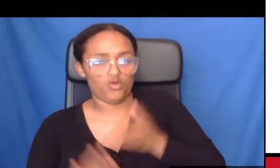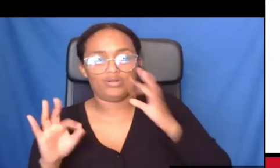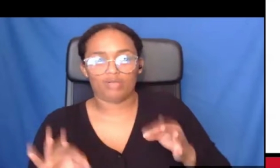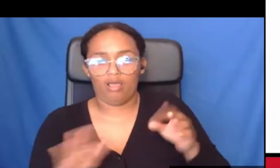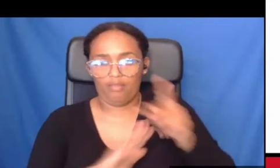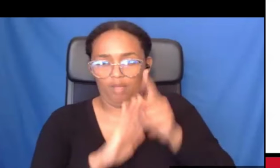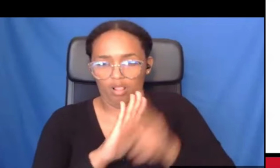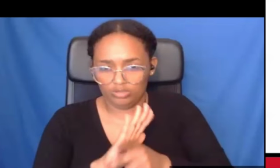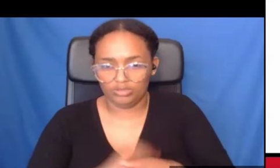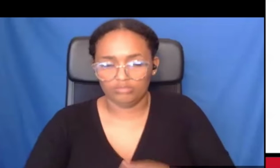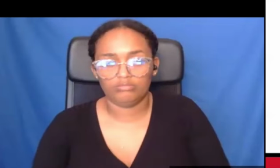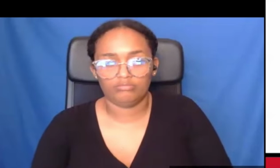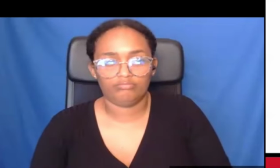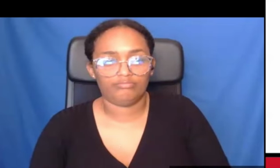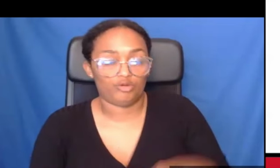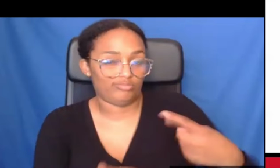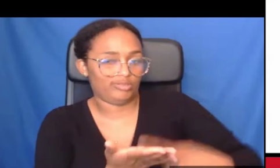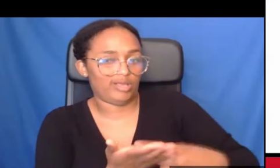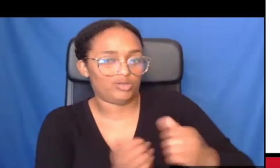slide.